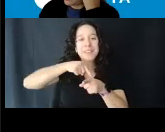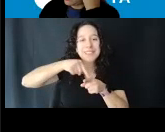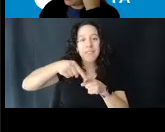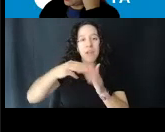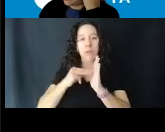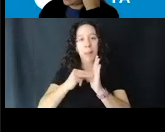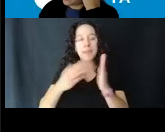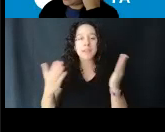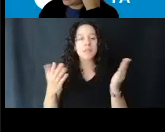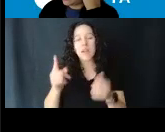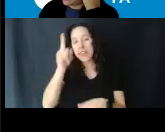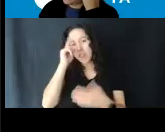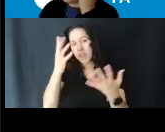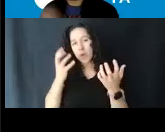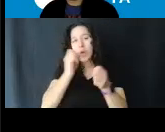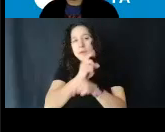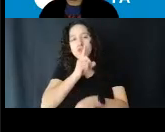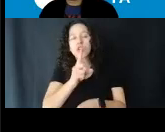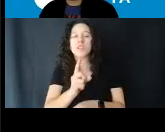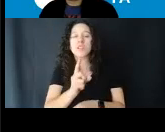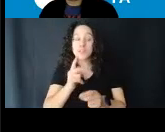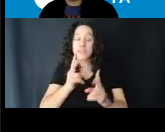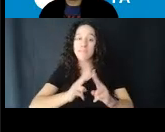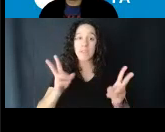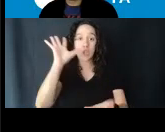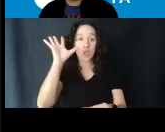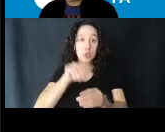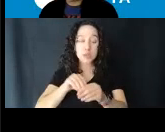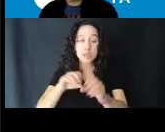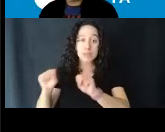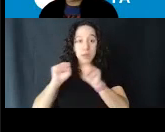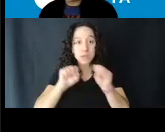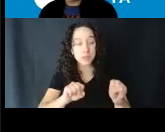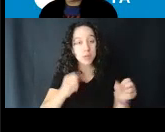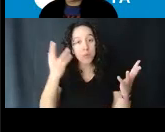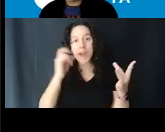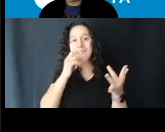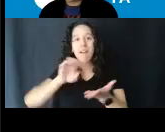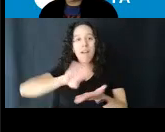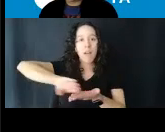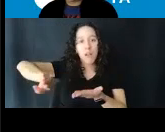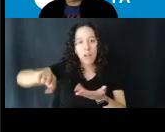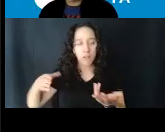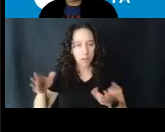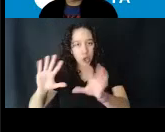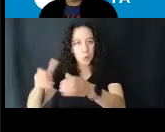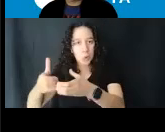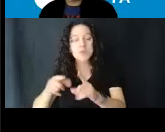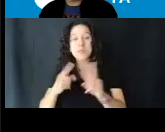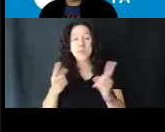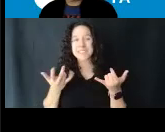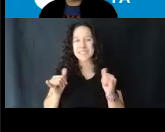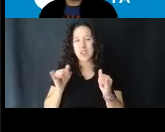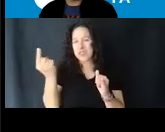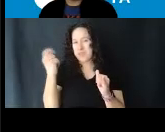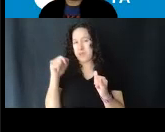think they want it to be as inclusive as possible, right? Just to not be exclusionary. But that is absolutely something that we need